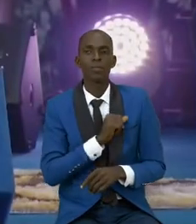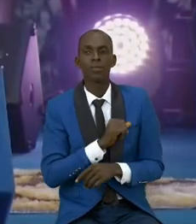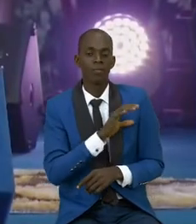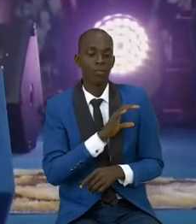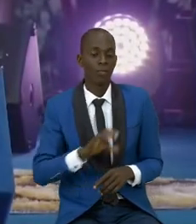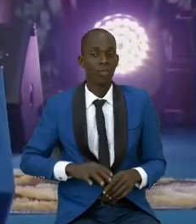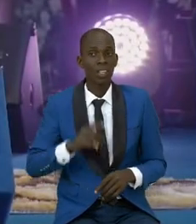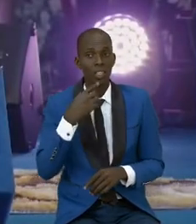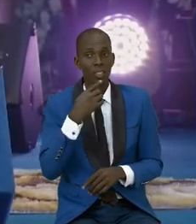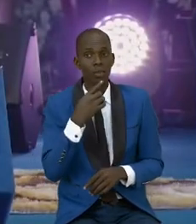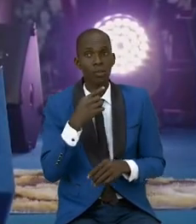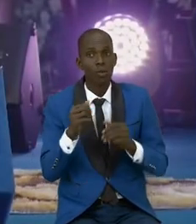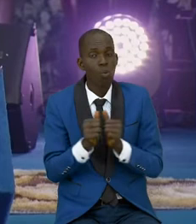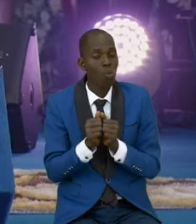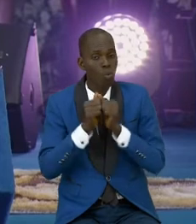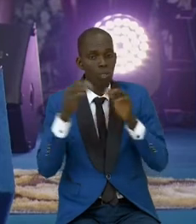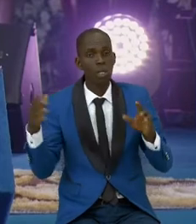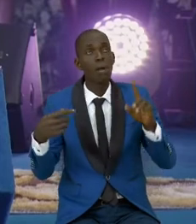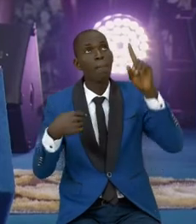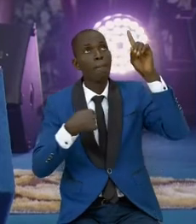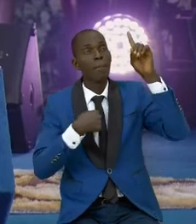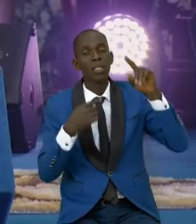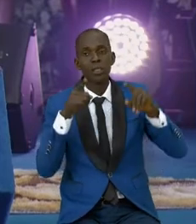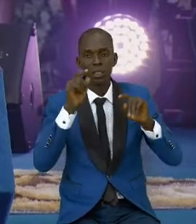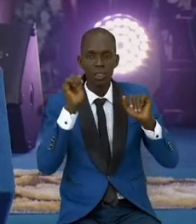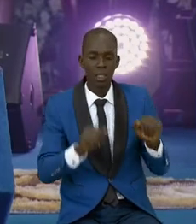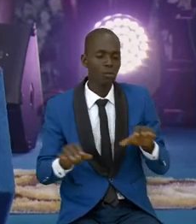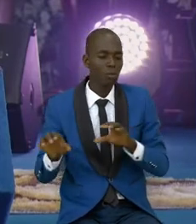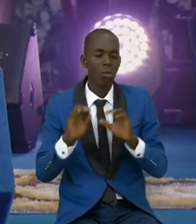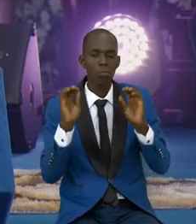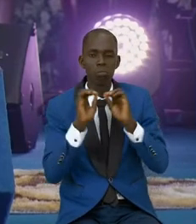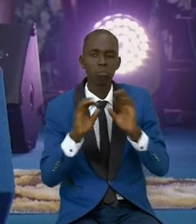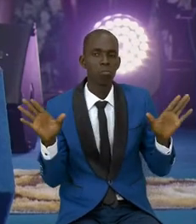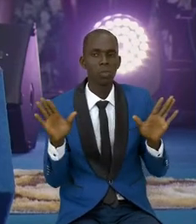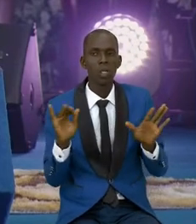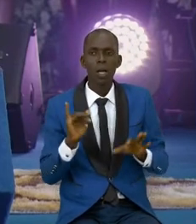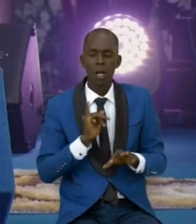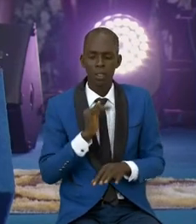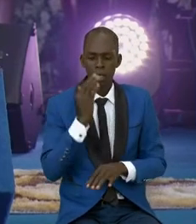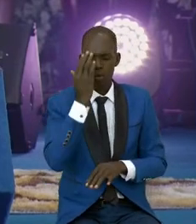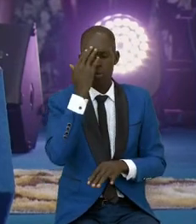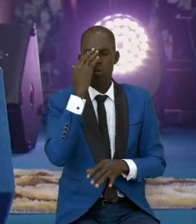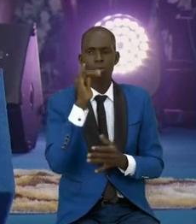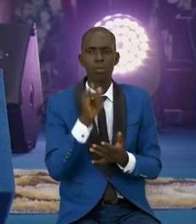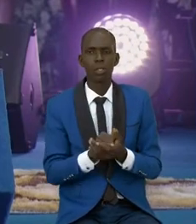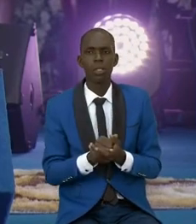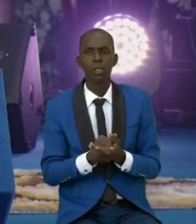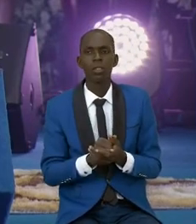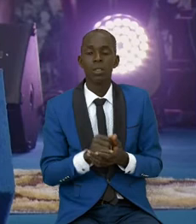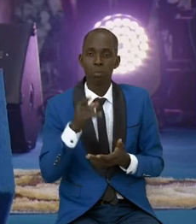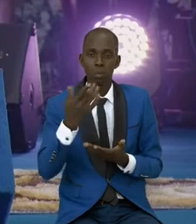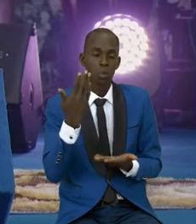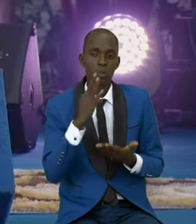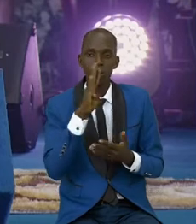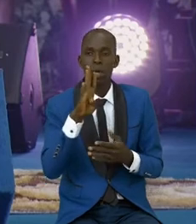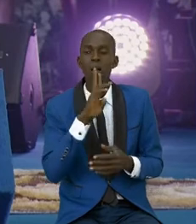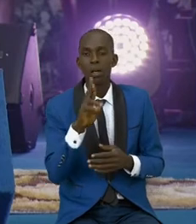said, without me, ye can do nothing. And I realized that maybe I'm a farmer.